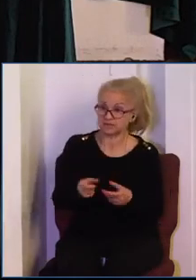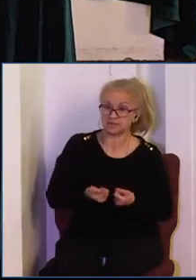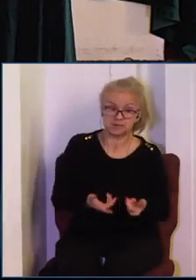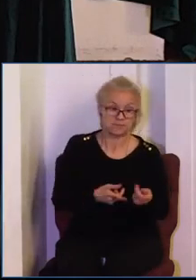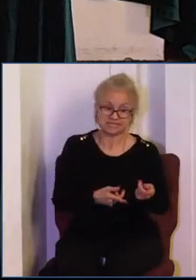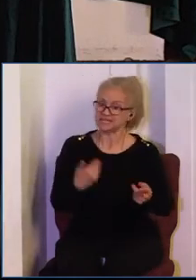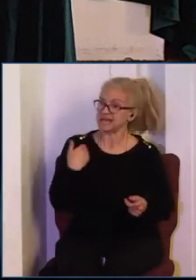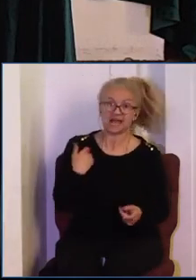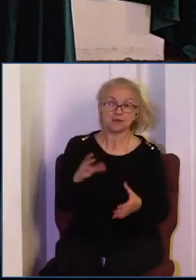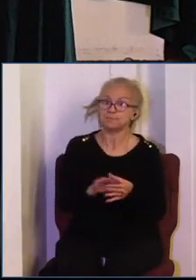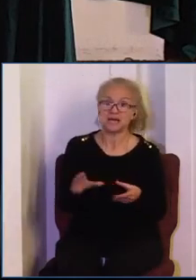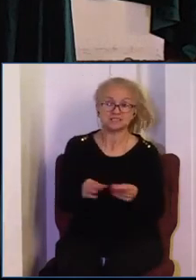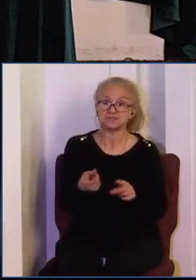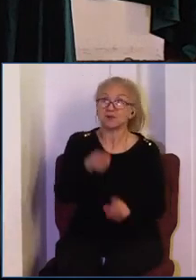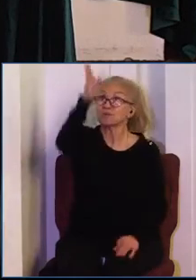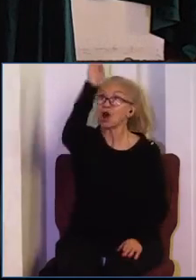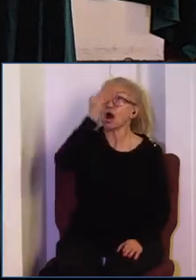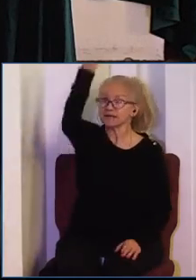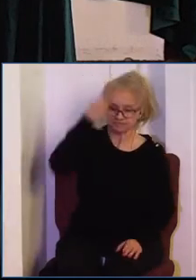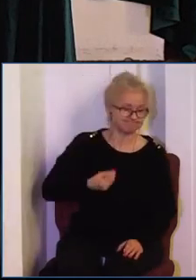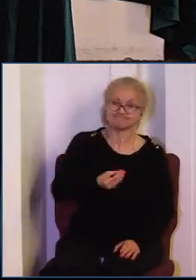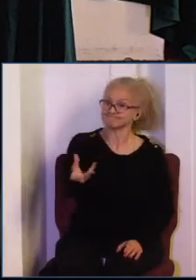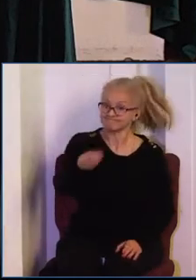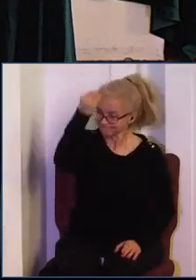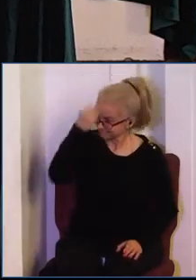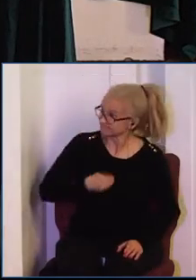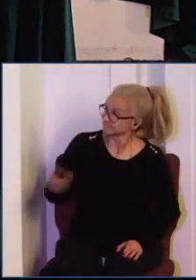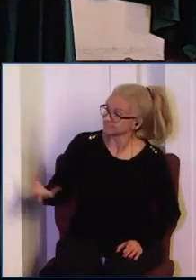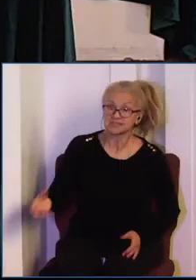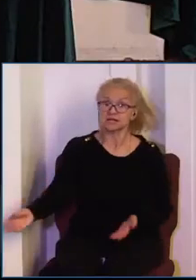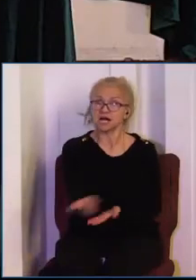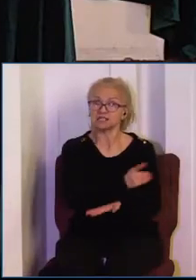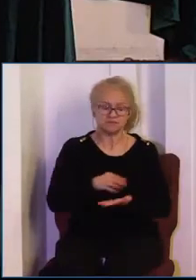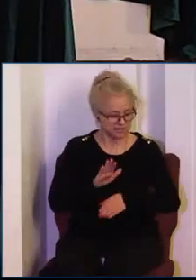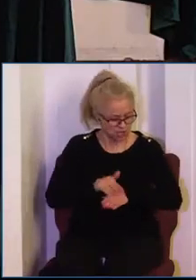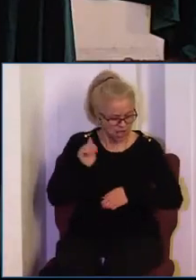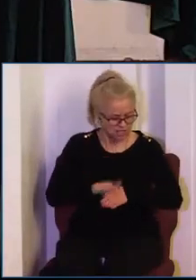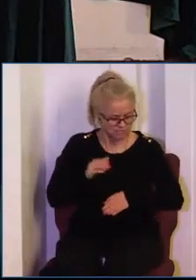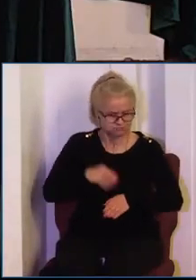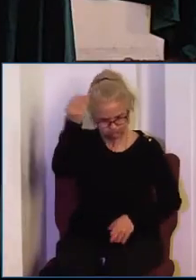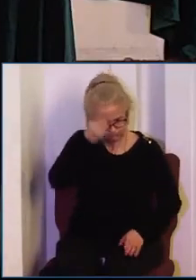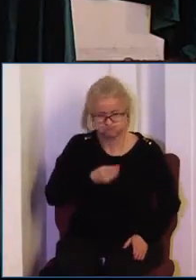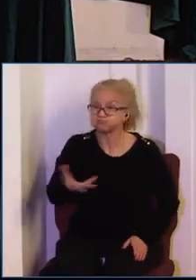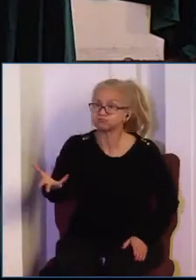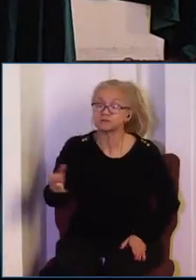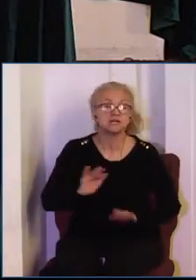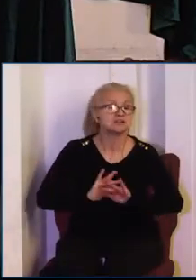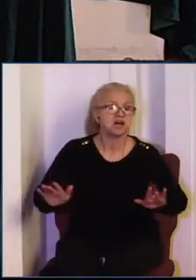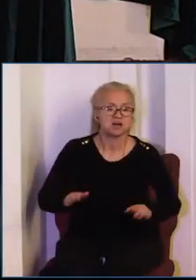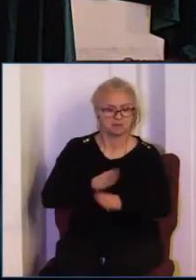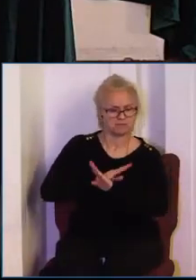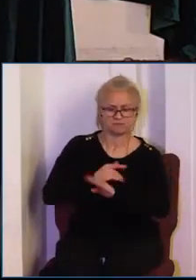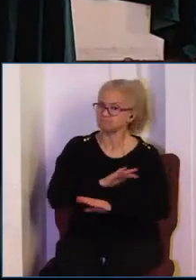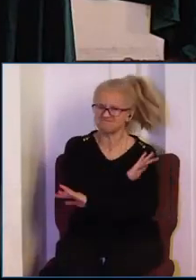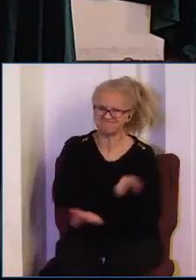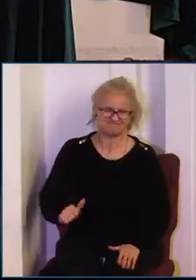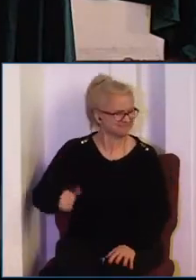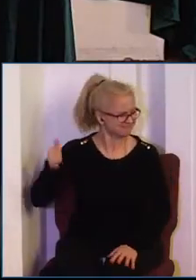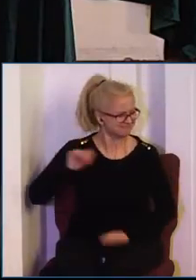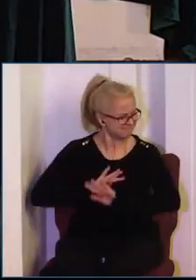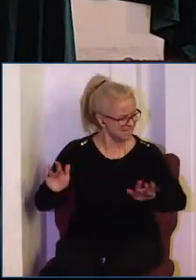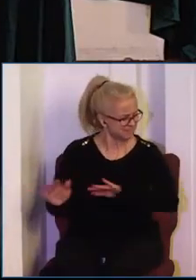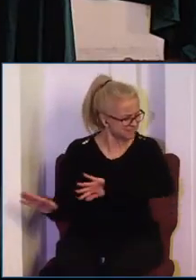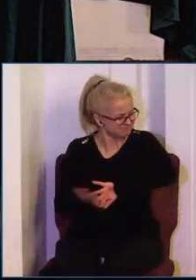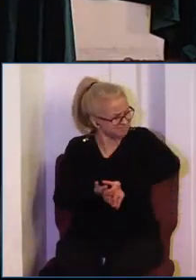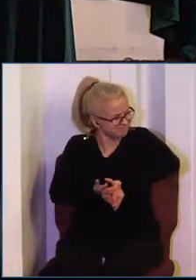had a message from God. He had a divine calling, and nothing could stop him. Nothing.